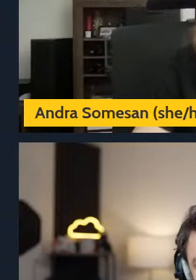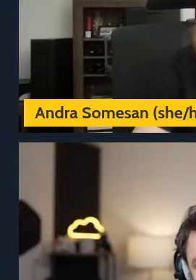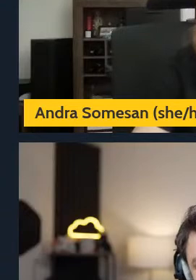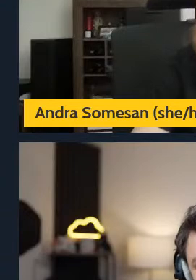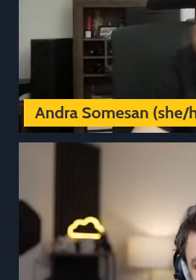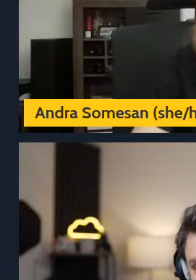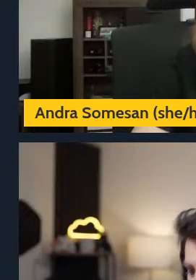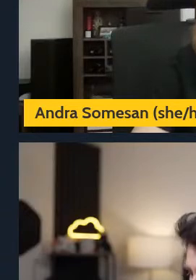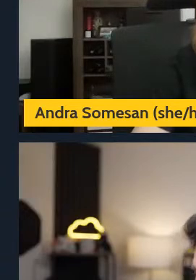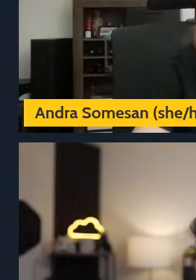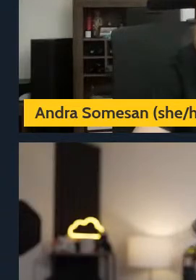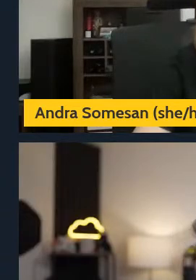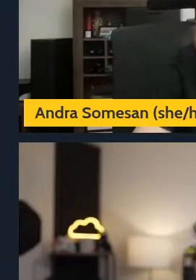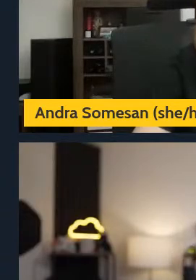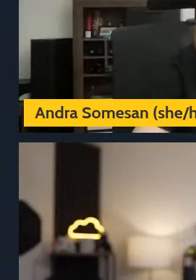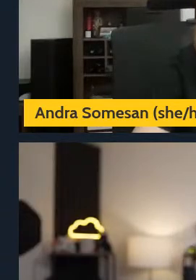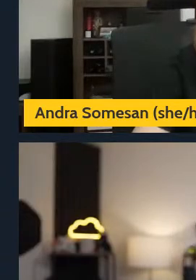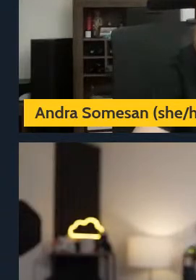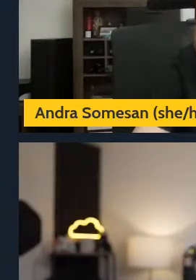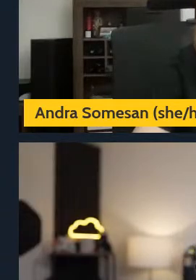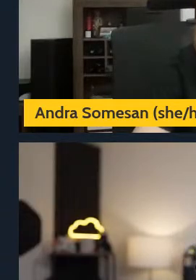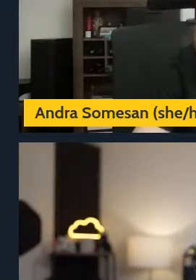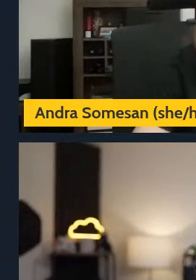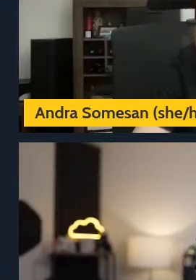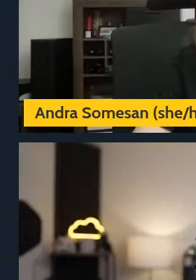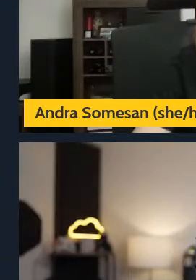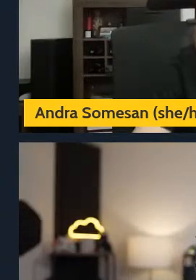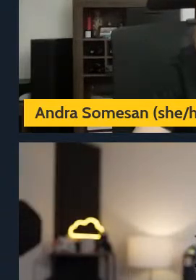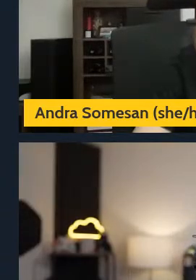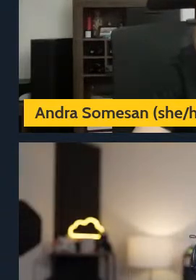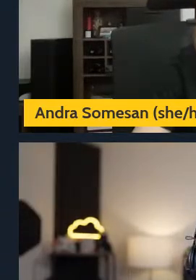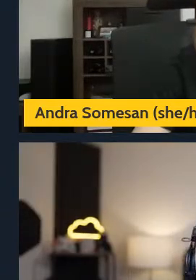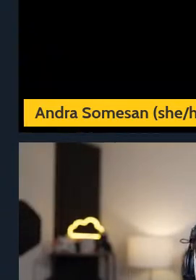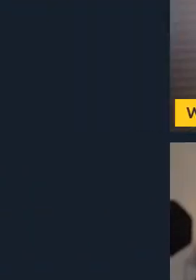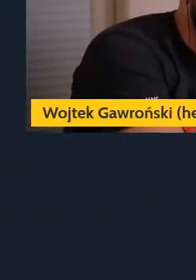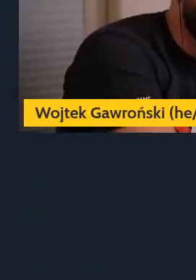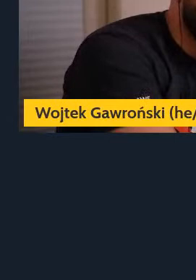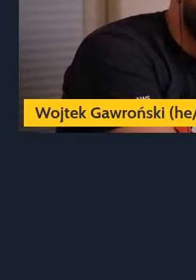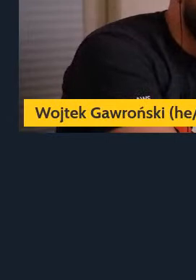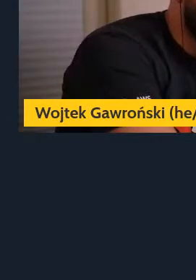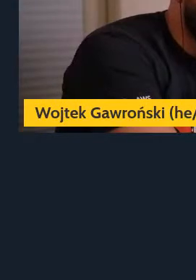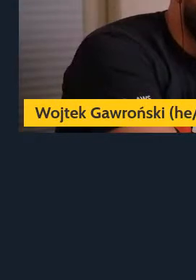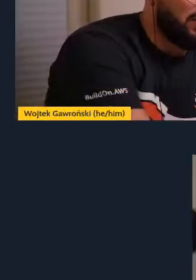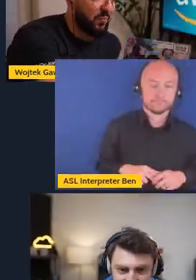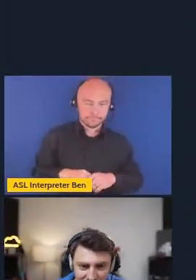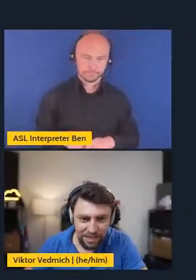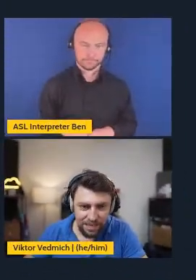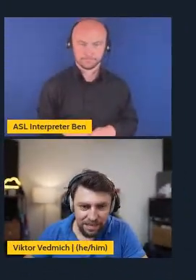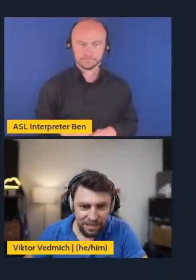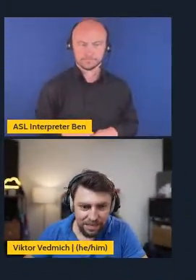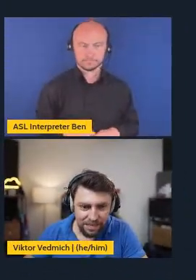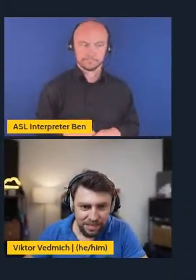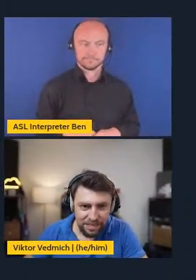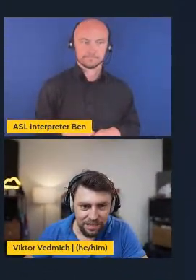amazing. So yeah, let's, without any further ado, let's give the stage to you. So